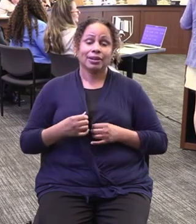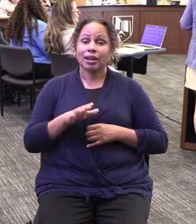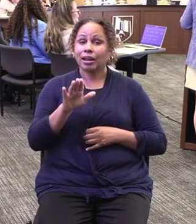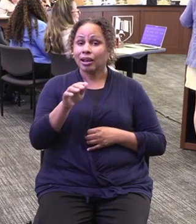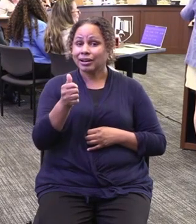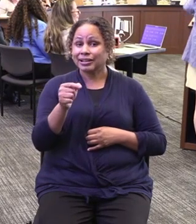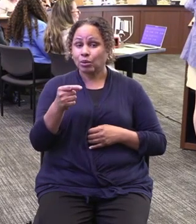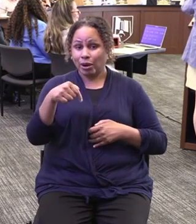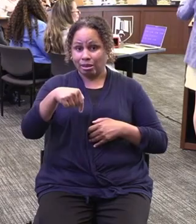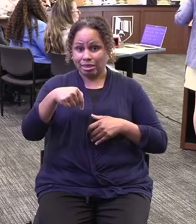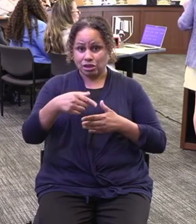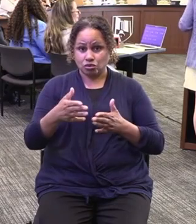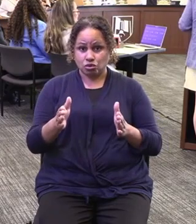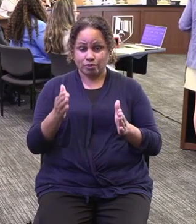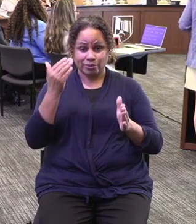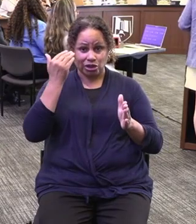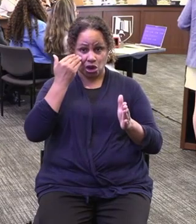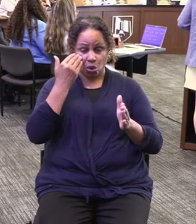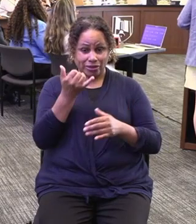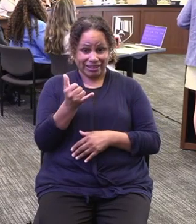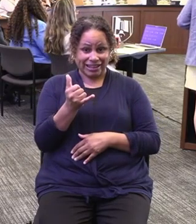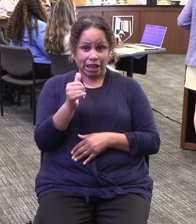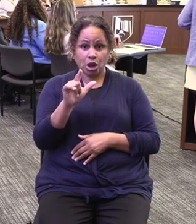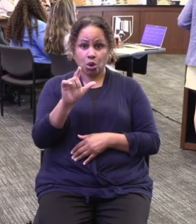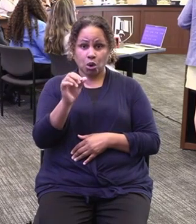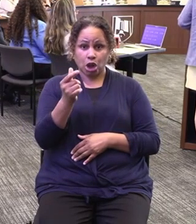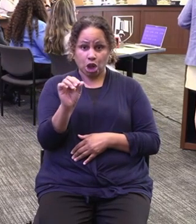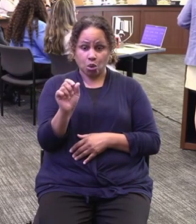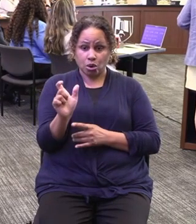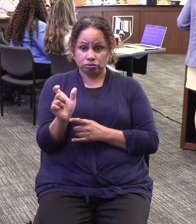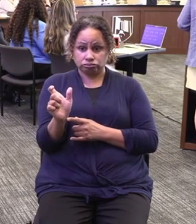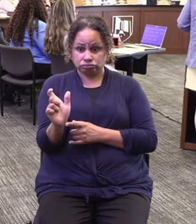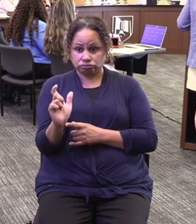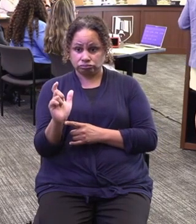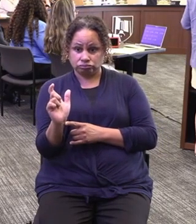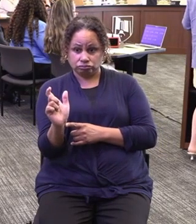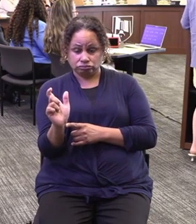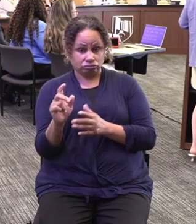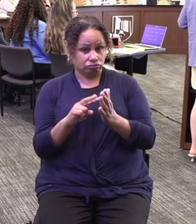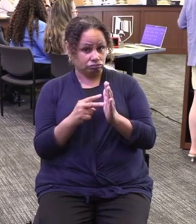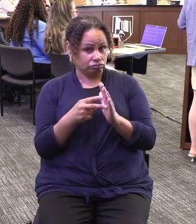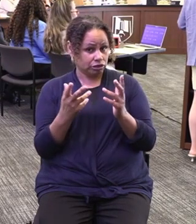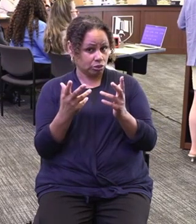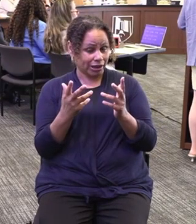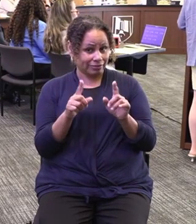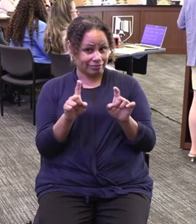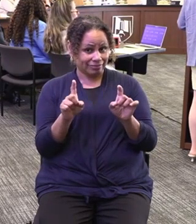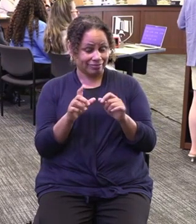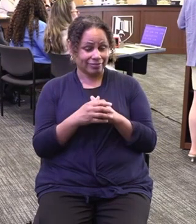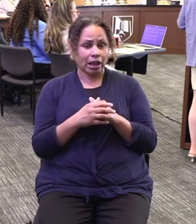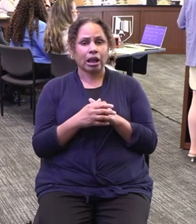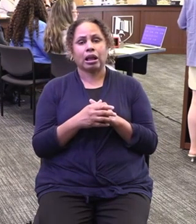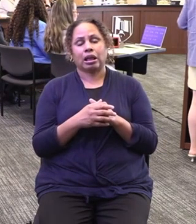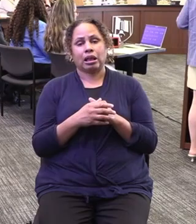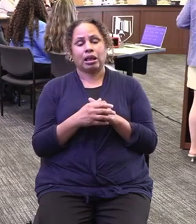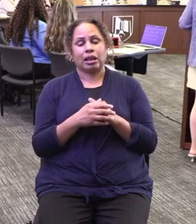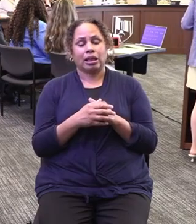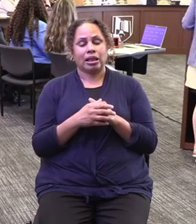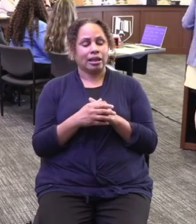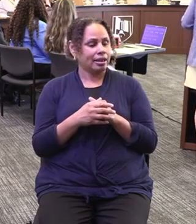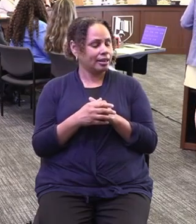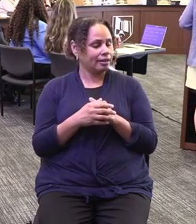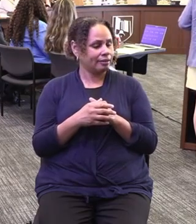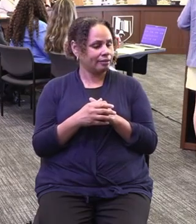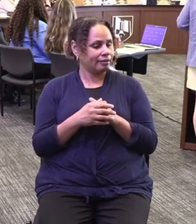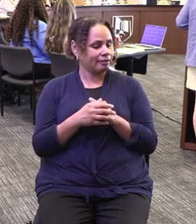in the room know what the yellow logo is? I have a branded prize at my seat if you do.